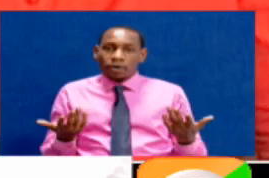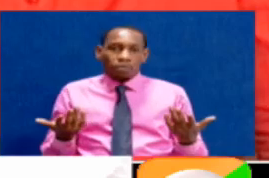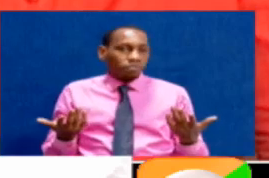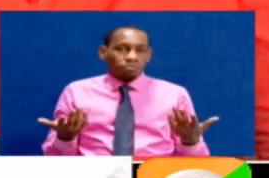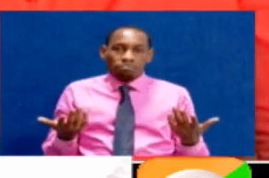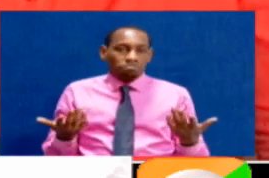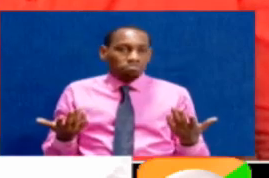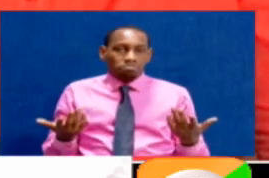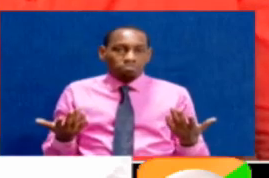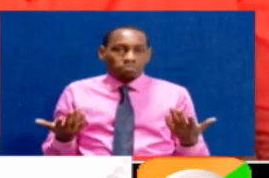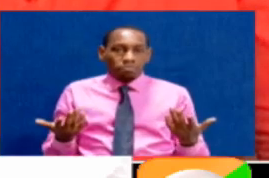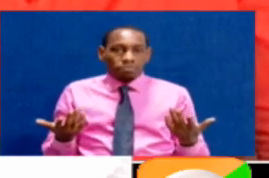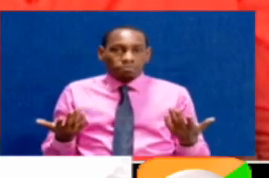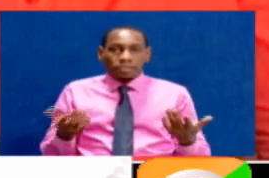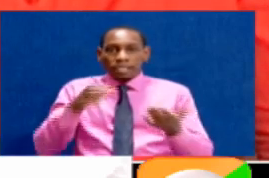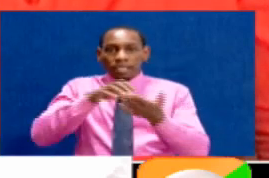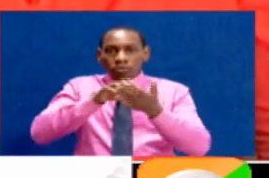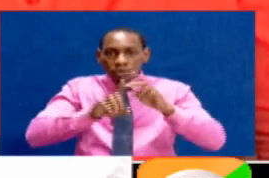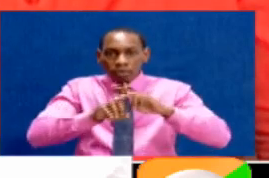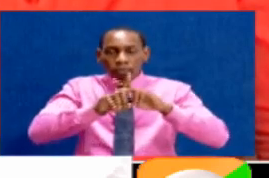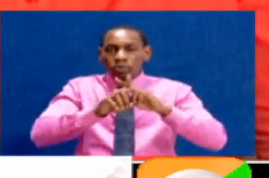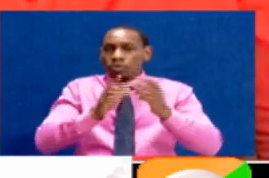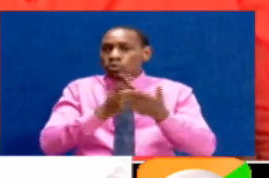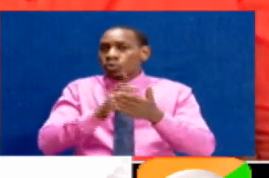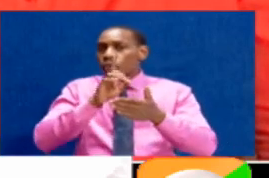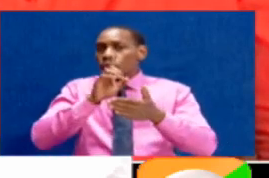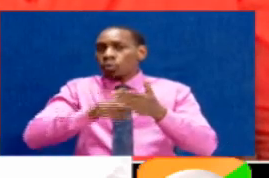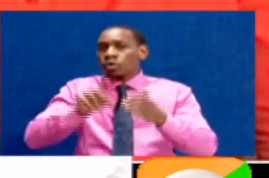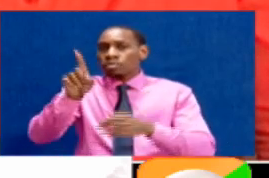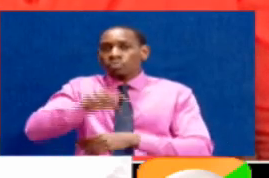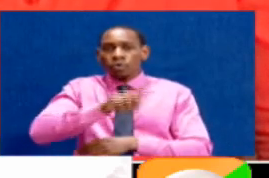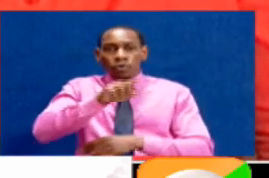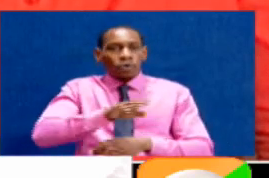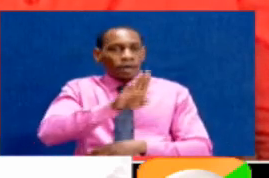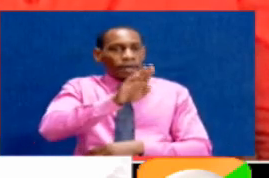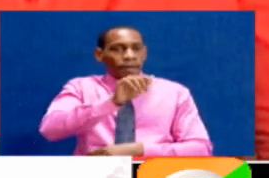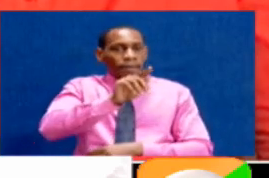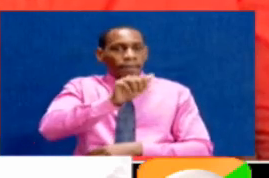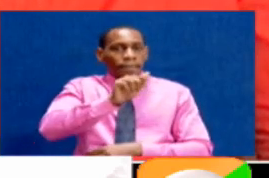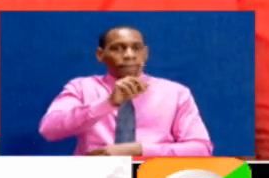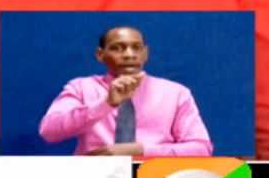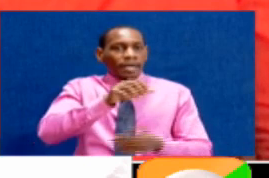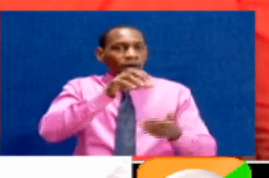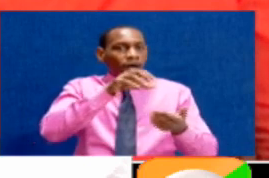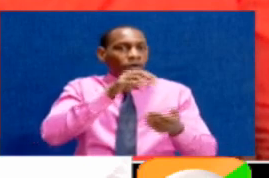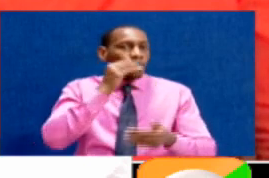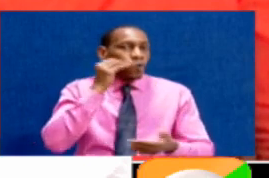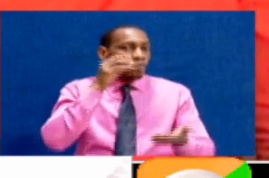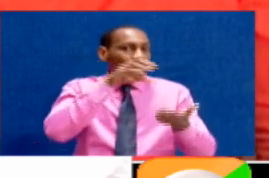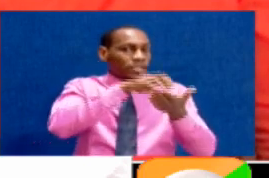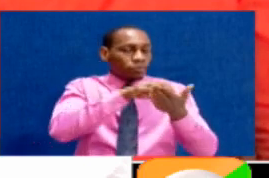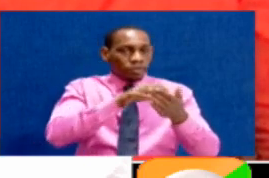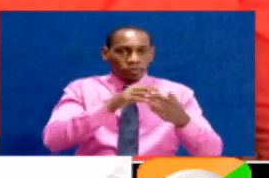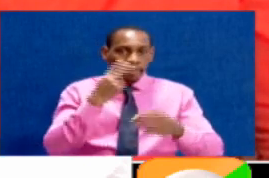how did this go the way it did? What went wrong in the Banda home scenario, in your view?